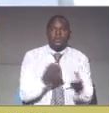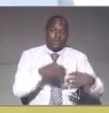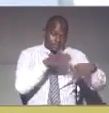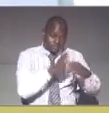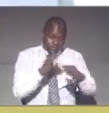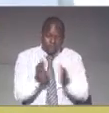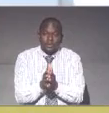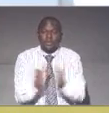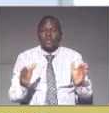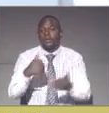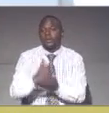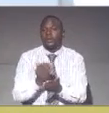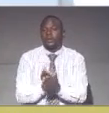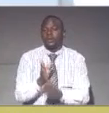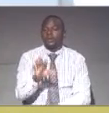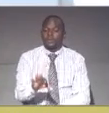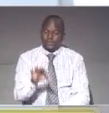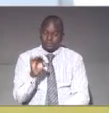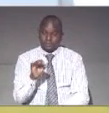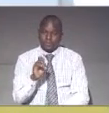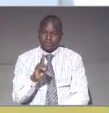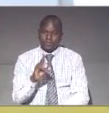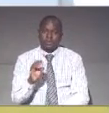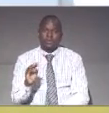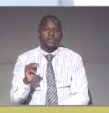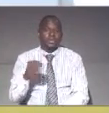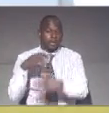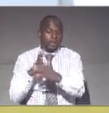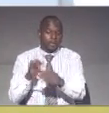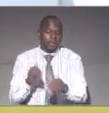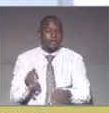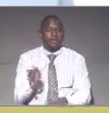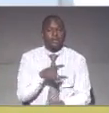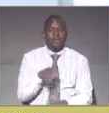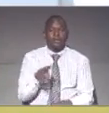in the public sector, we've picked 100 labs which are associated,